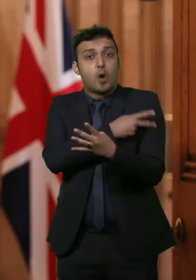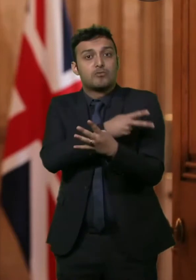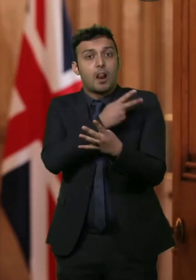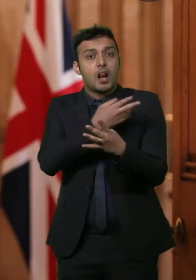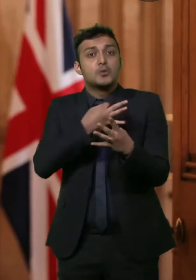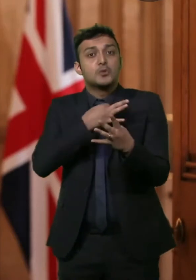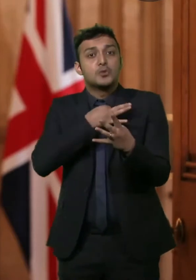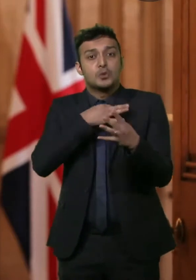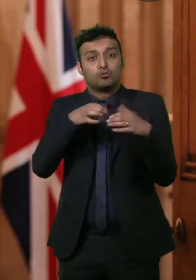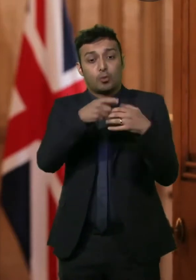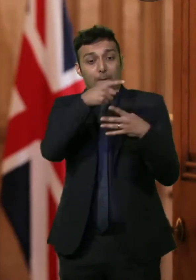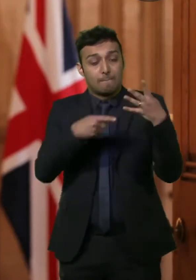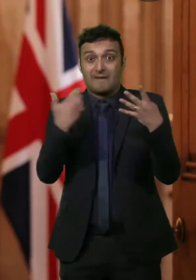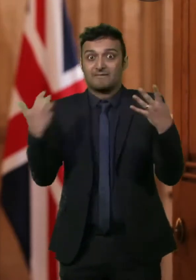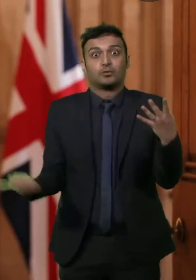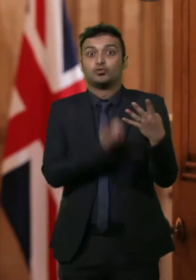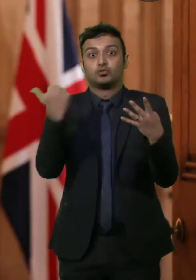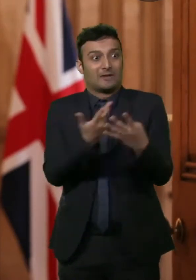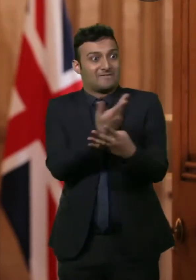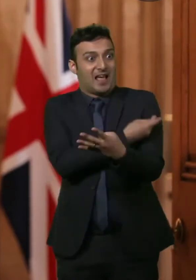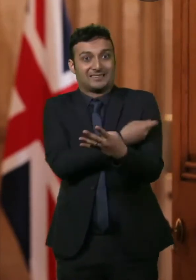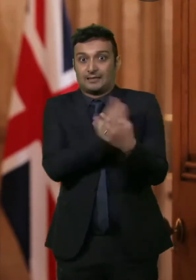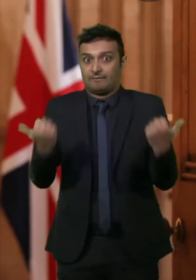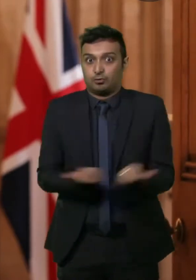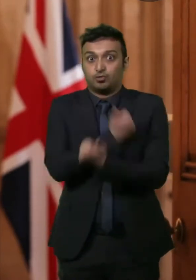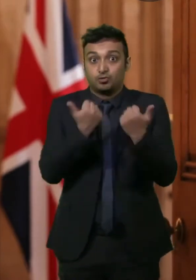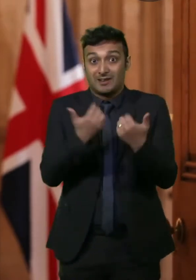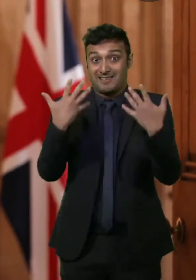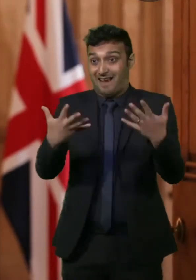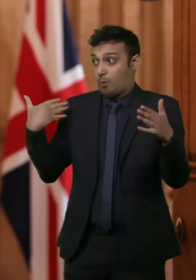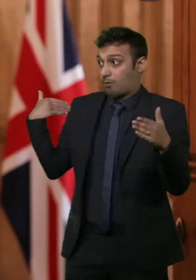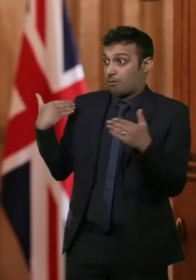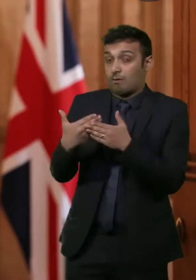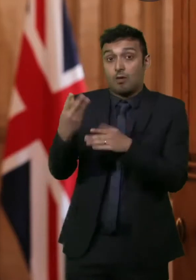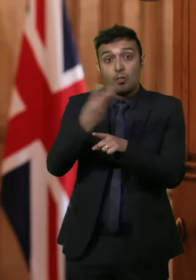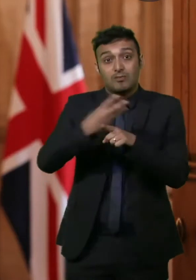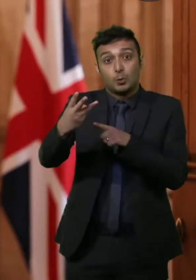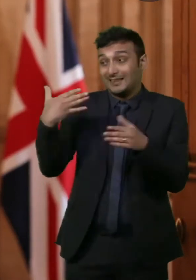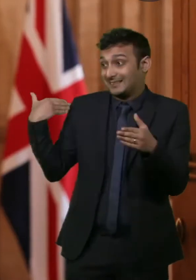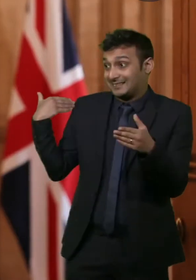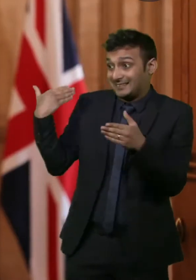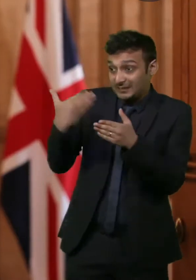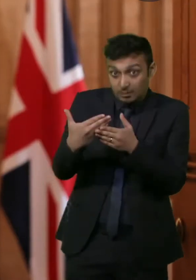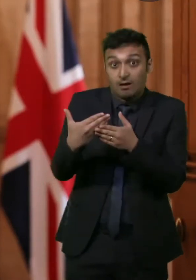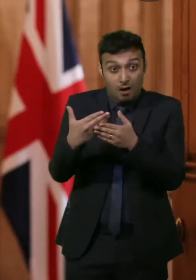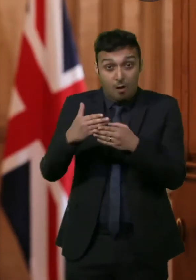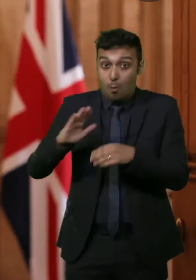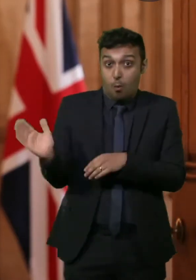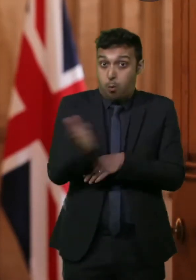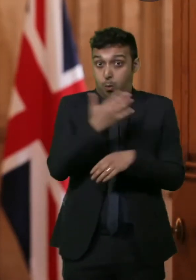it's now 3 weeks since or at least 3 weeks since they've received their first dose, so that they'll be feeling the